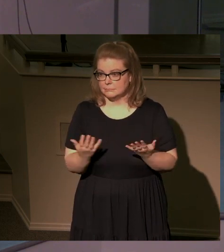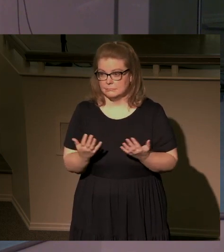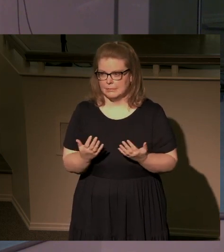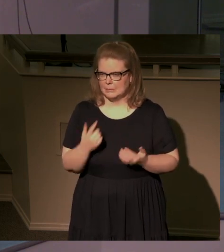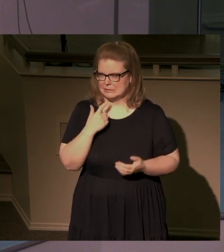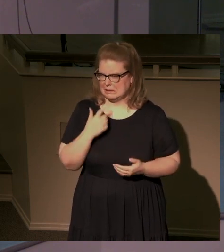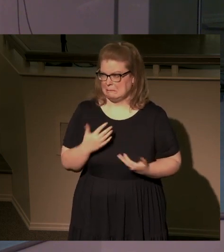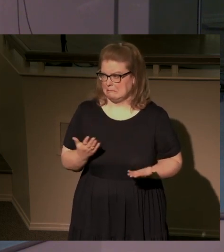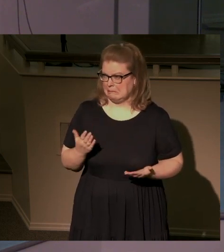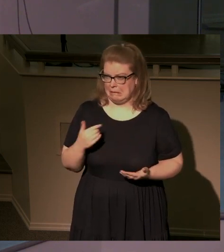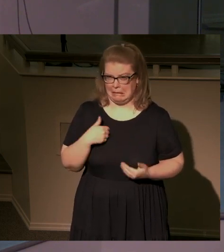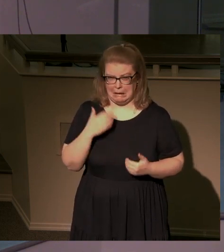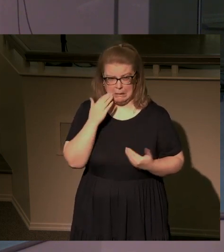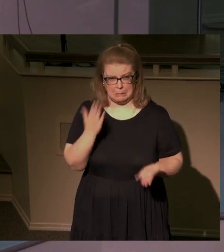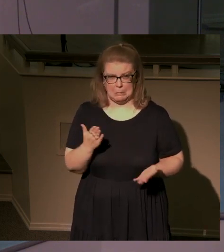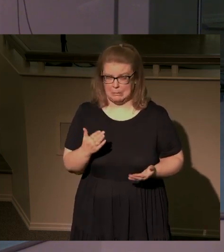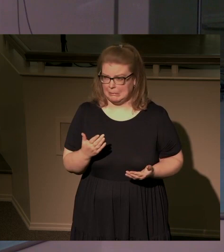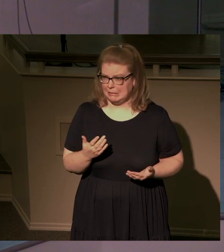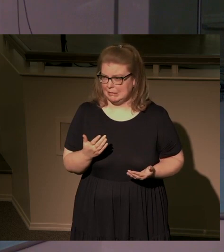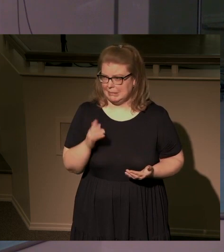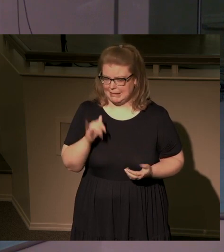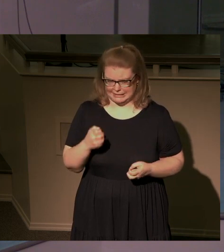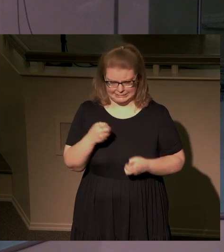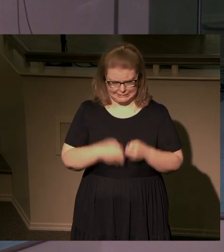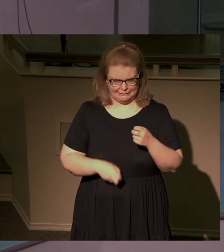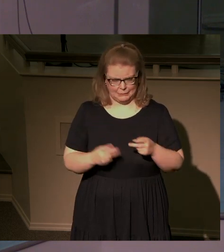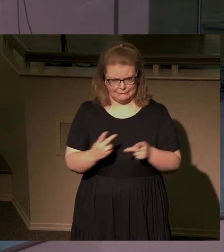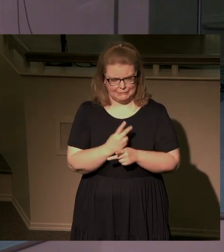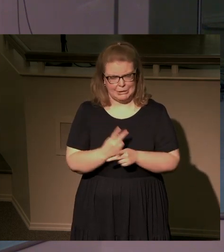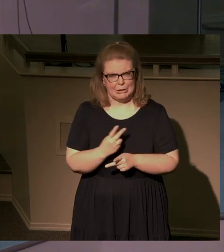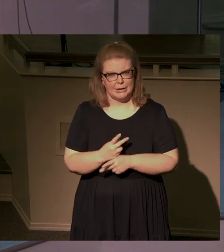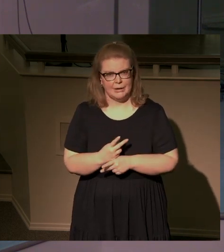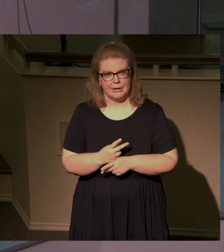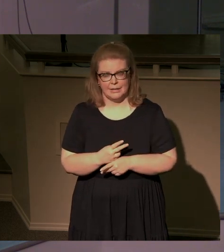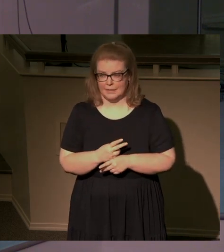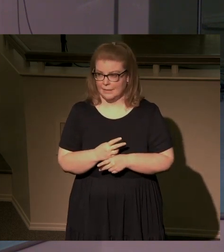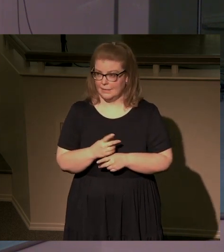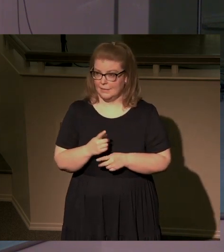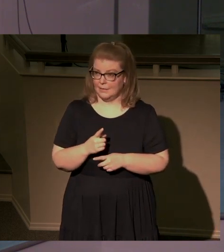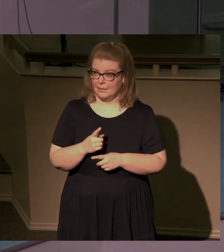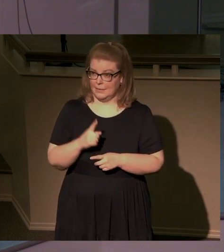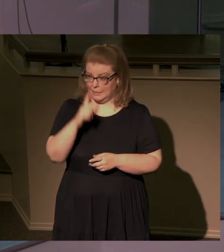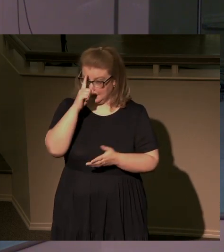lunch, but that was tough to figure out. The mission of God.